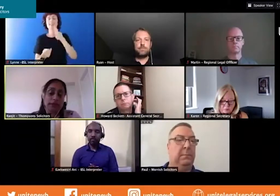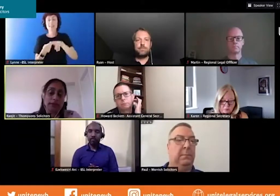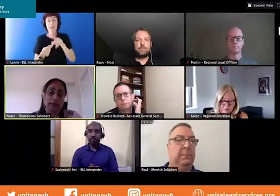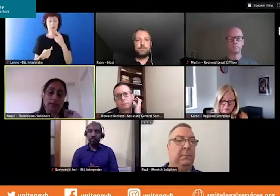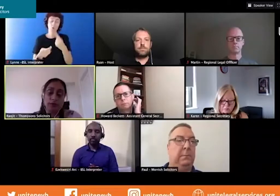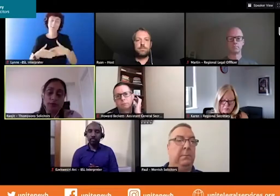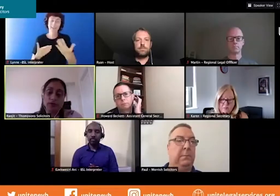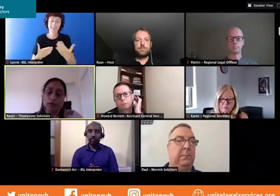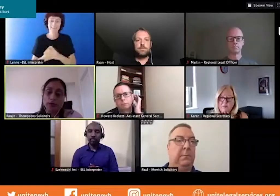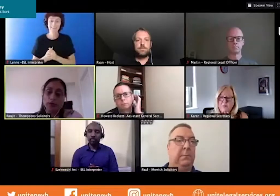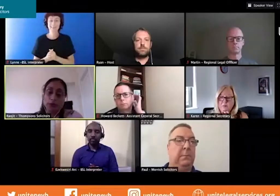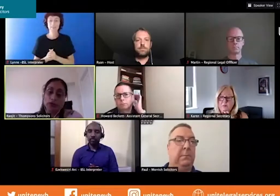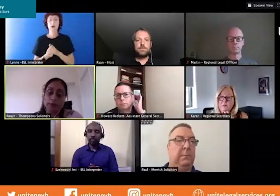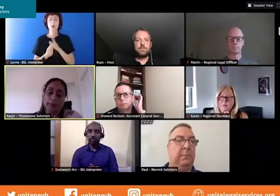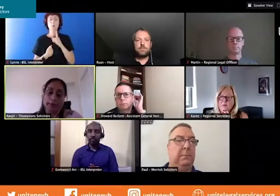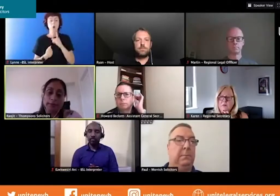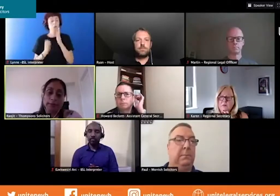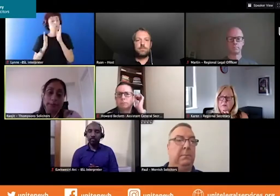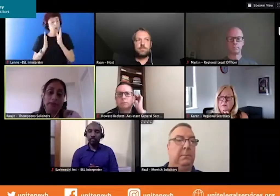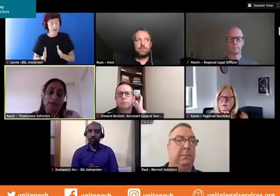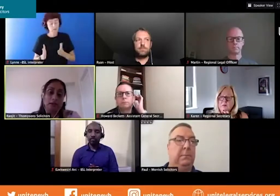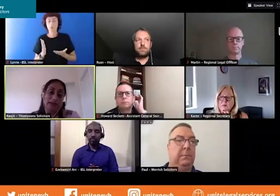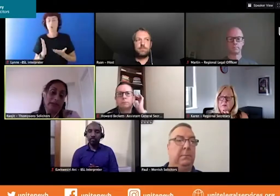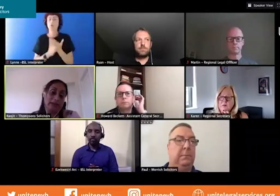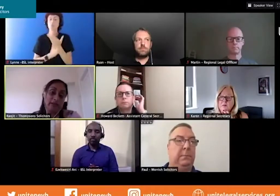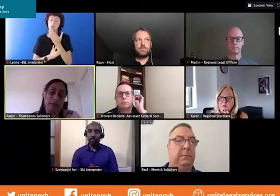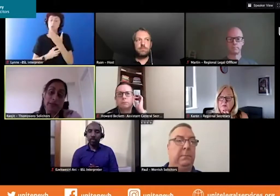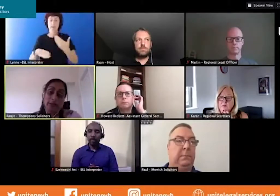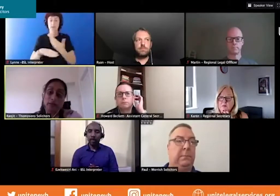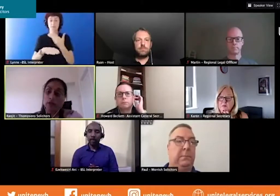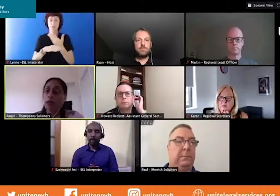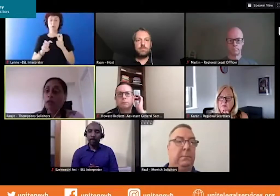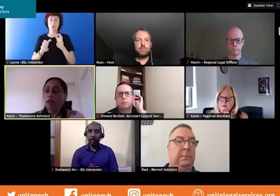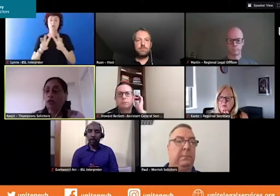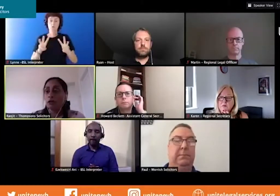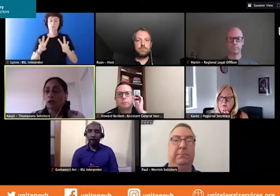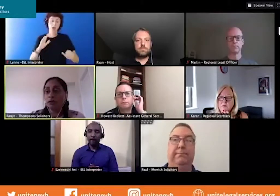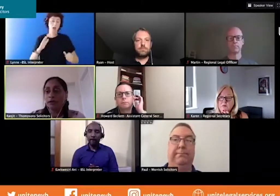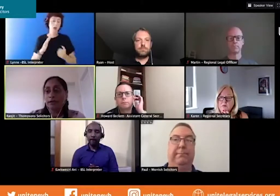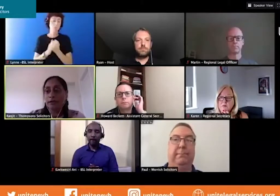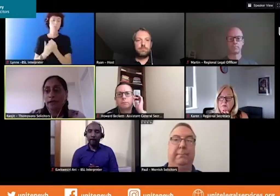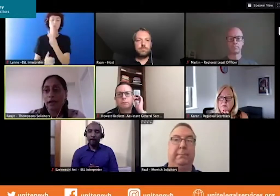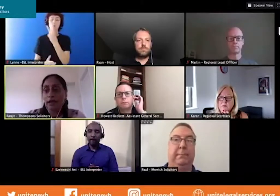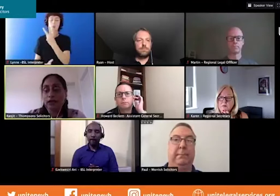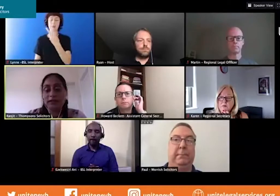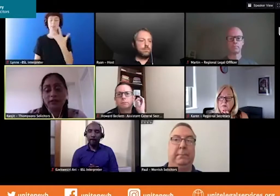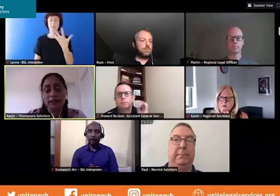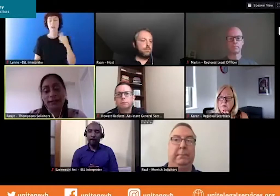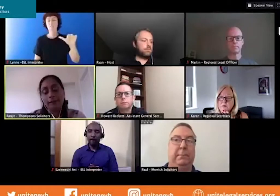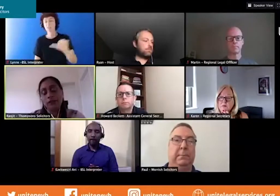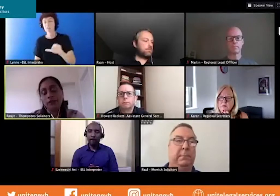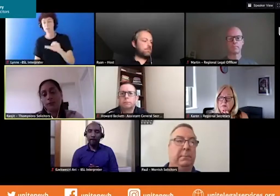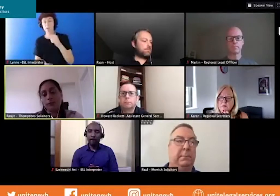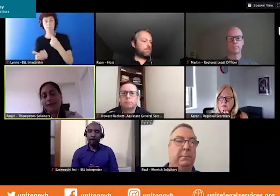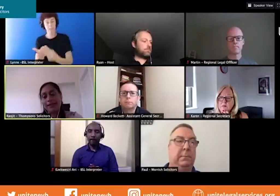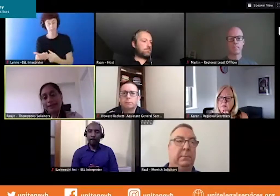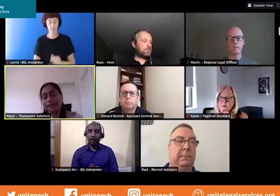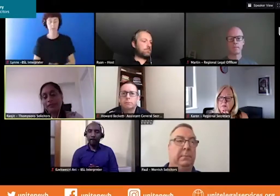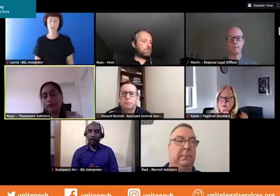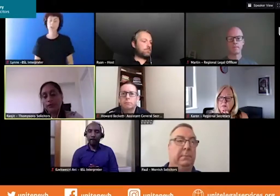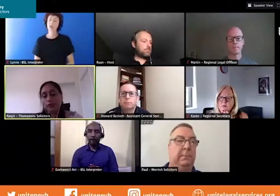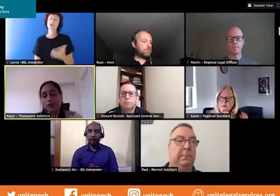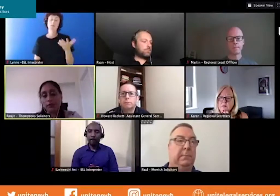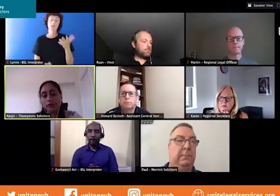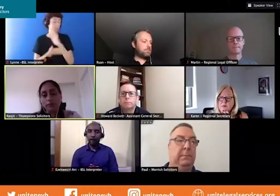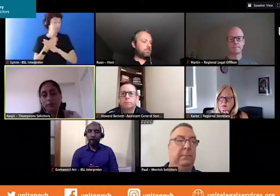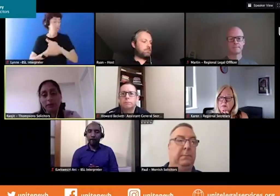claims in the employment tribunal up to a maximum limit of £25,000. So there's a lot of different claims that you can bring in the